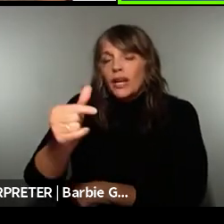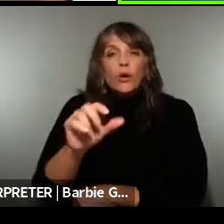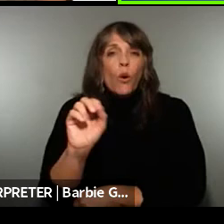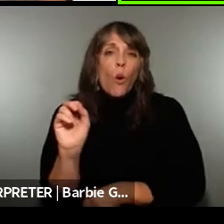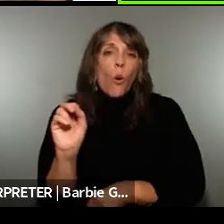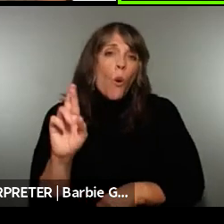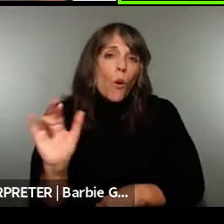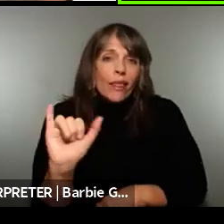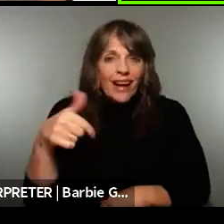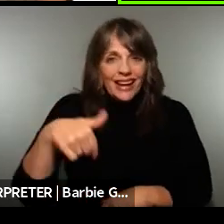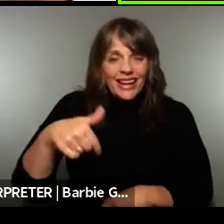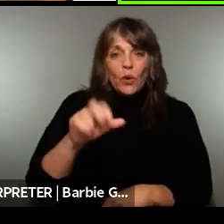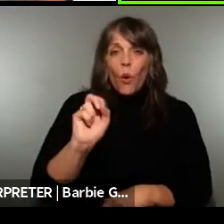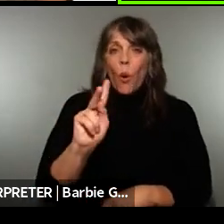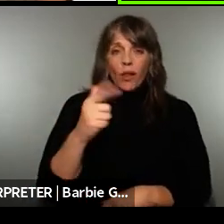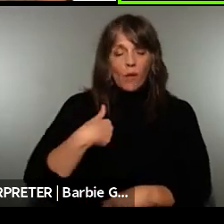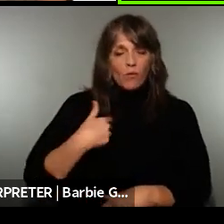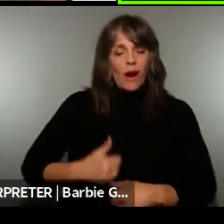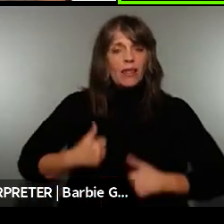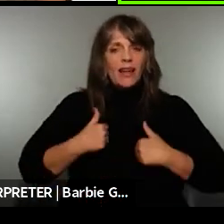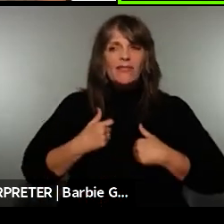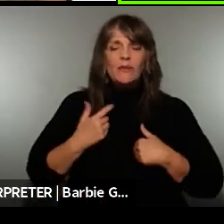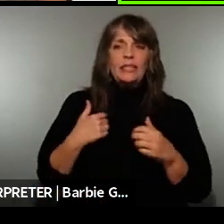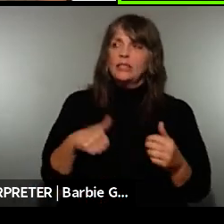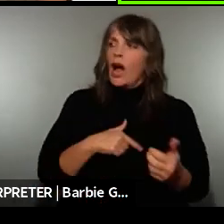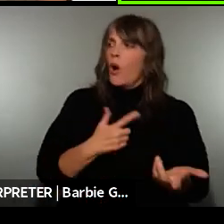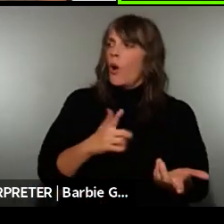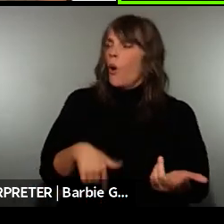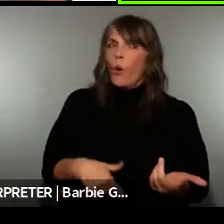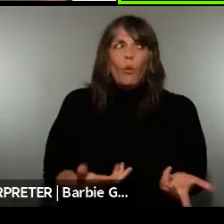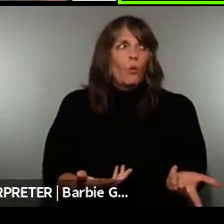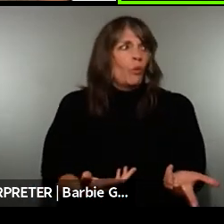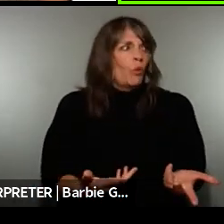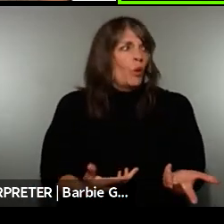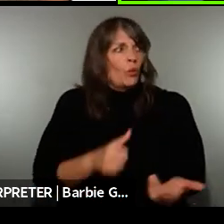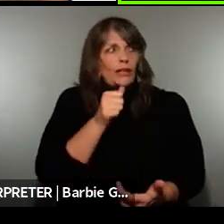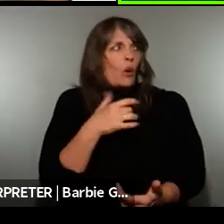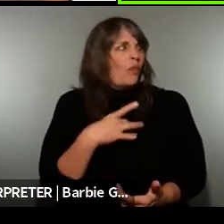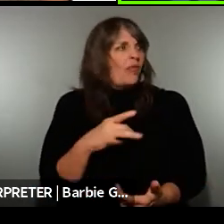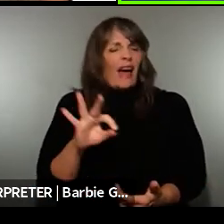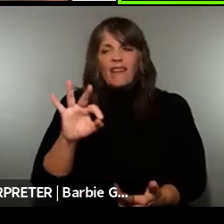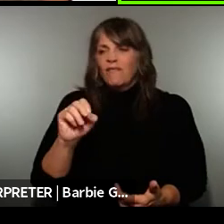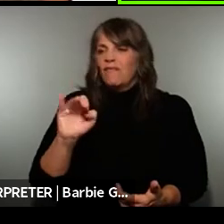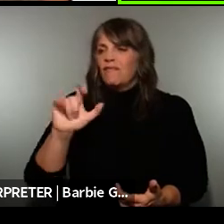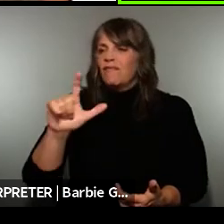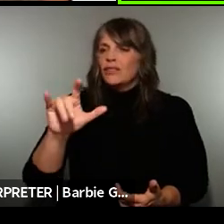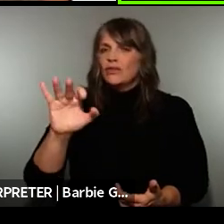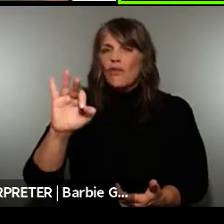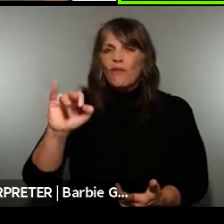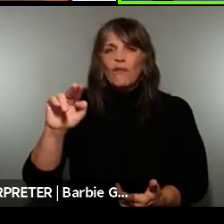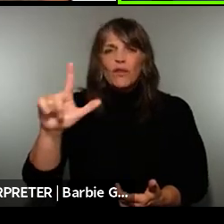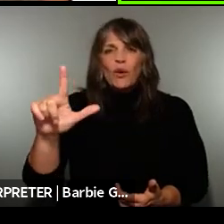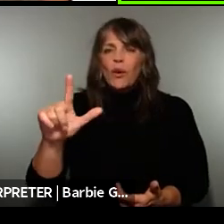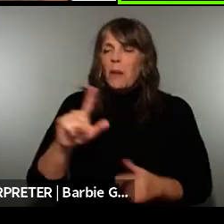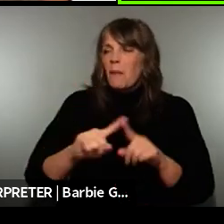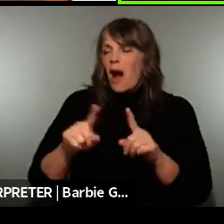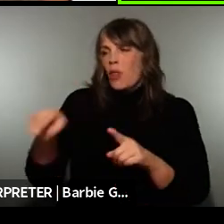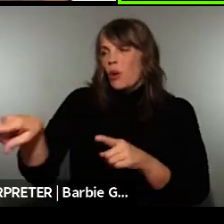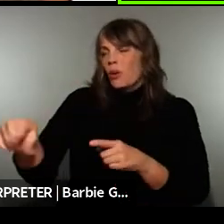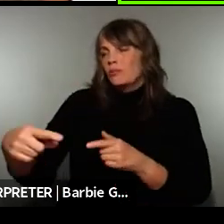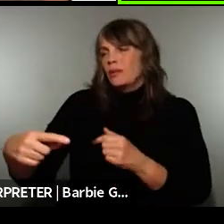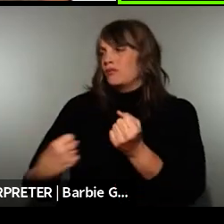fuels, but these are the folks who are supporting us, so where else are we going to get it? On the other hand, in what the just